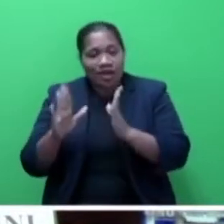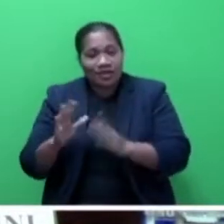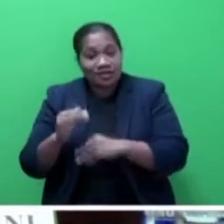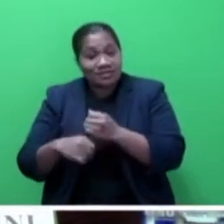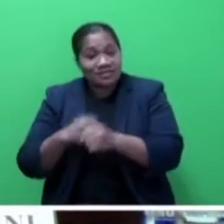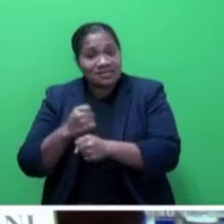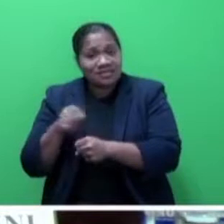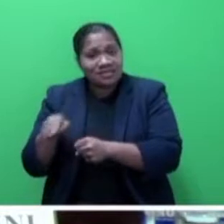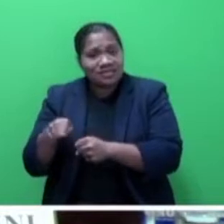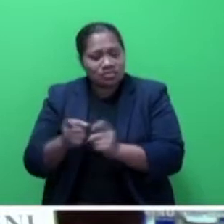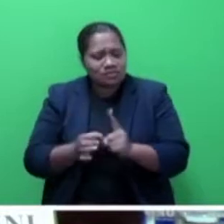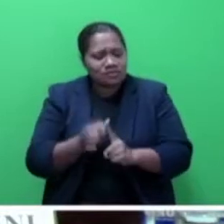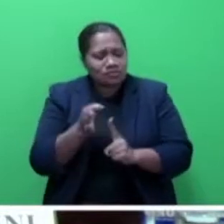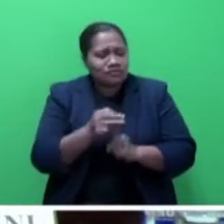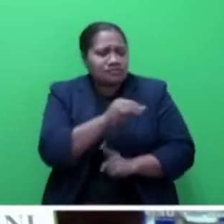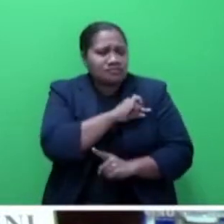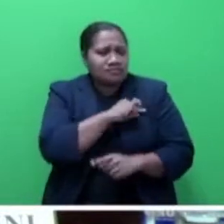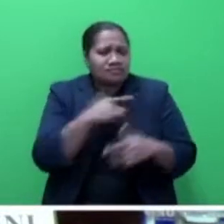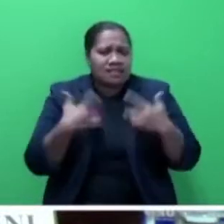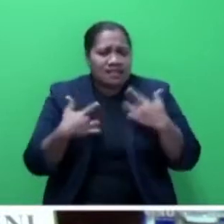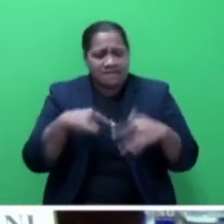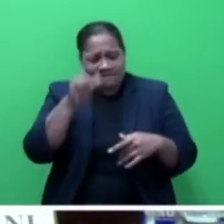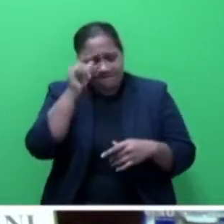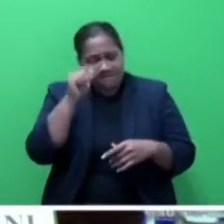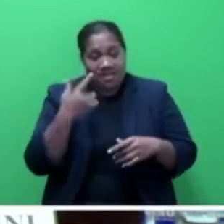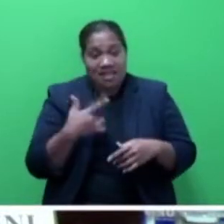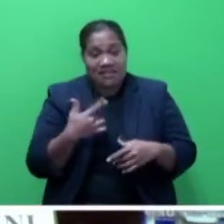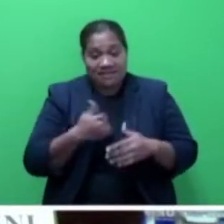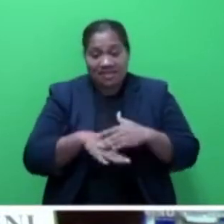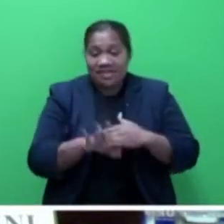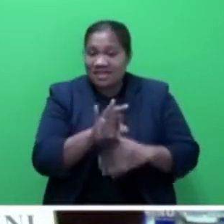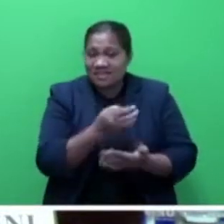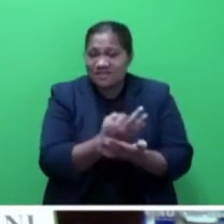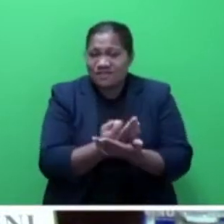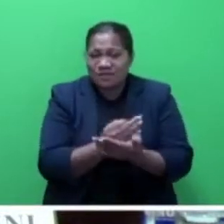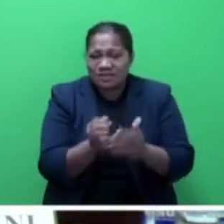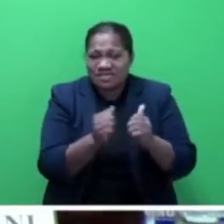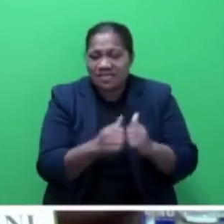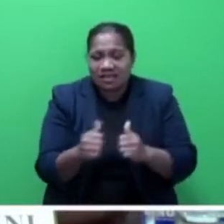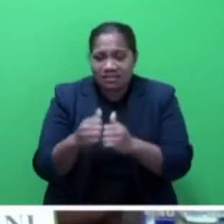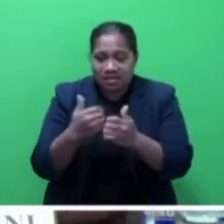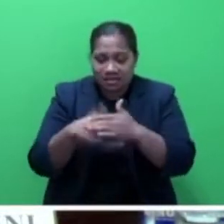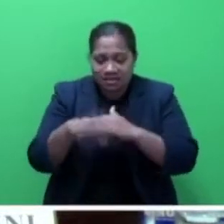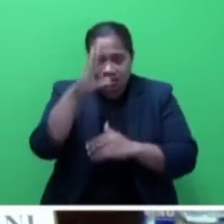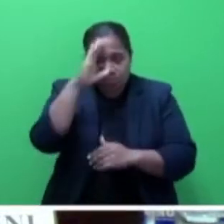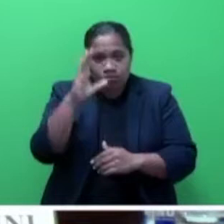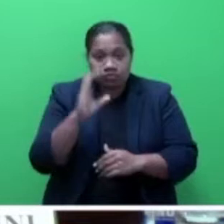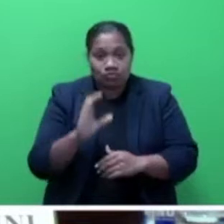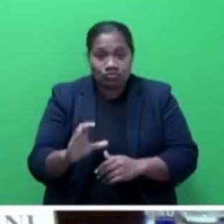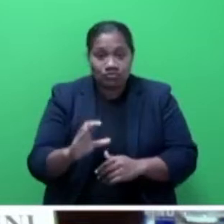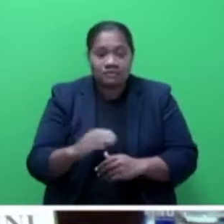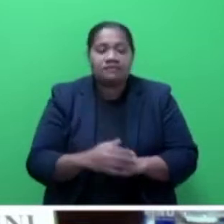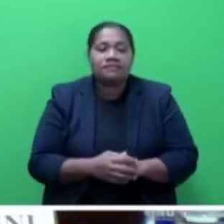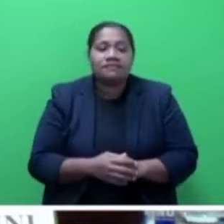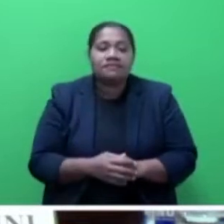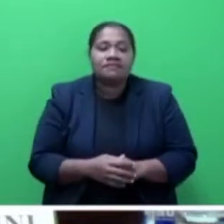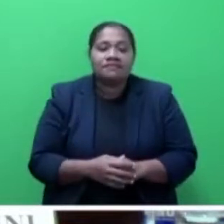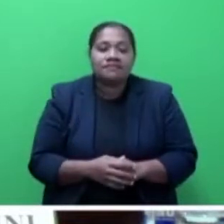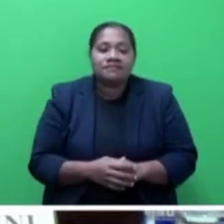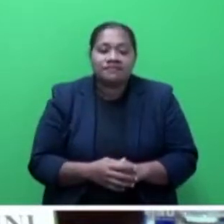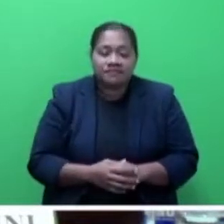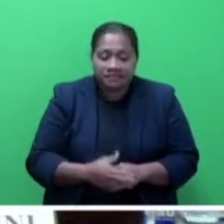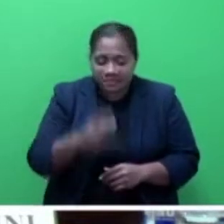improve the quality of life of Fijians living in informal settlement around the country. Mr. Speaker, sir, prior to